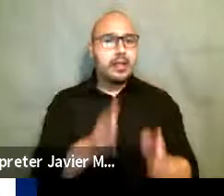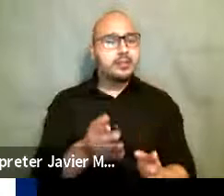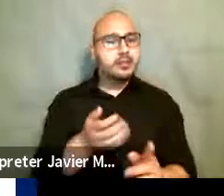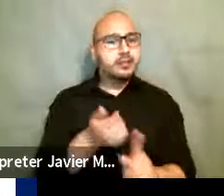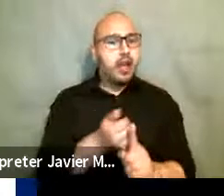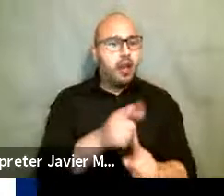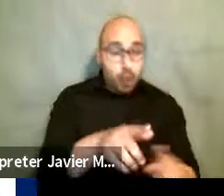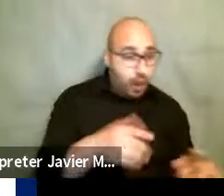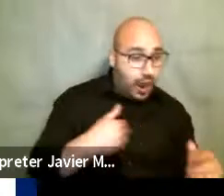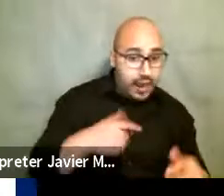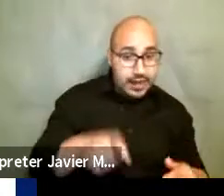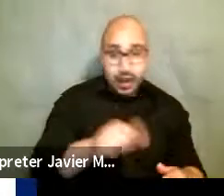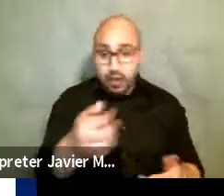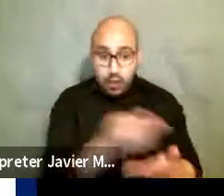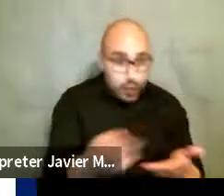any other available